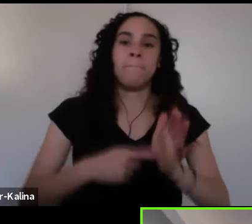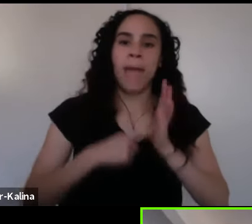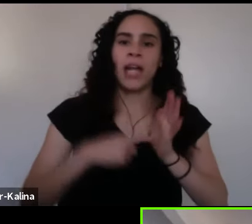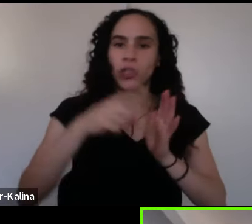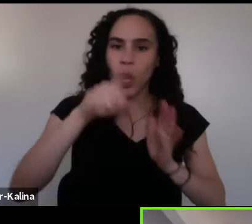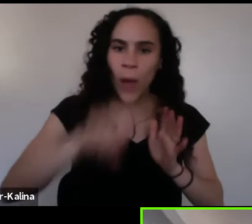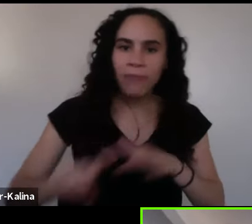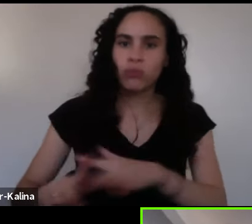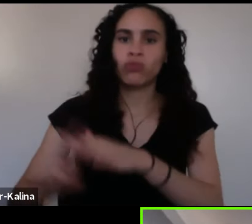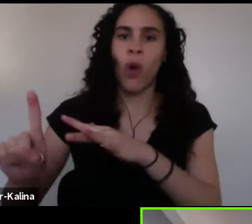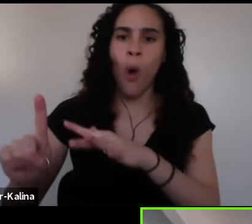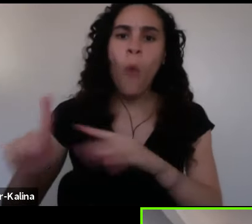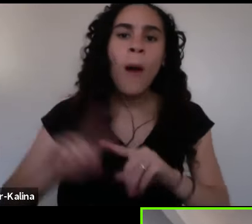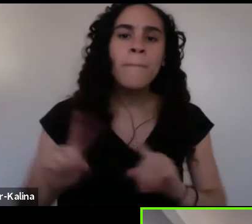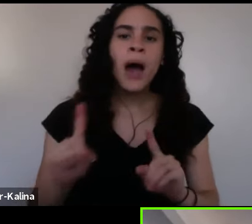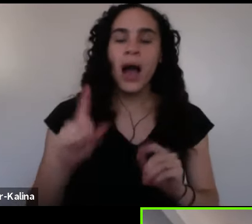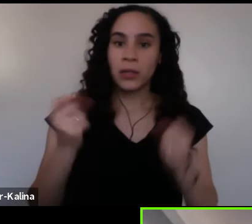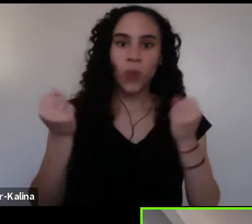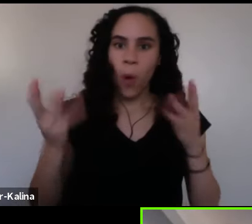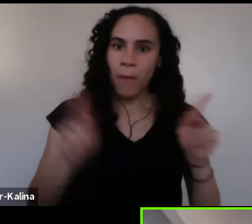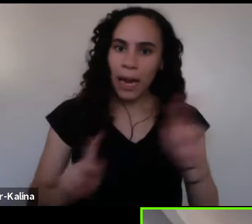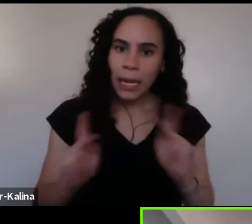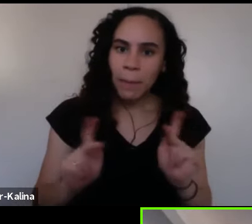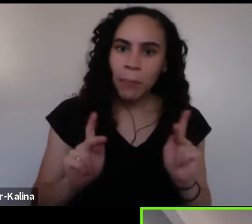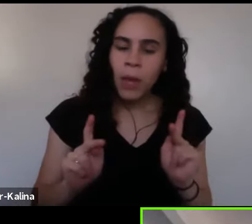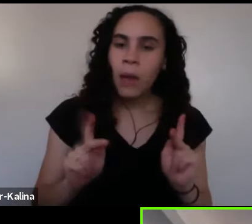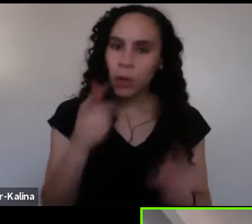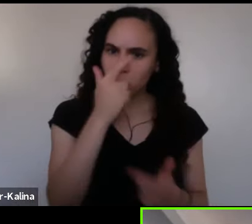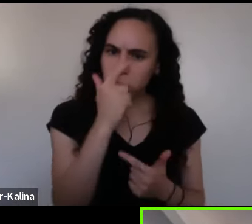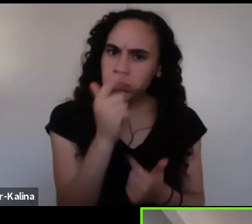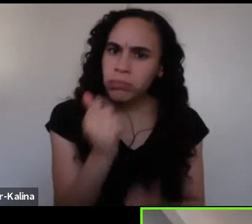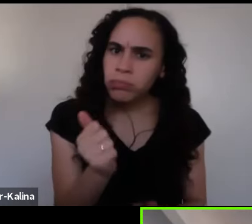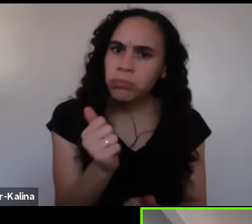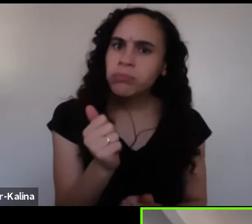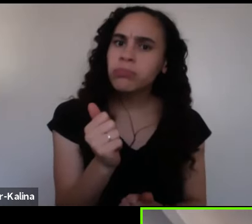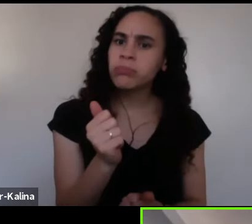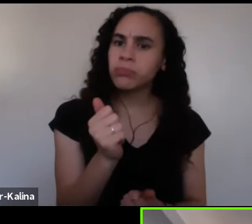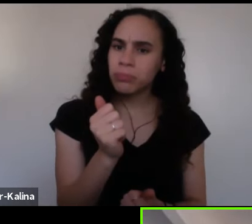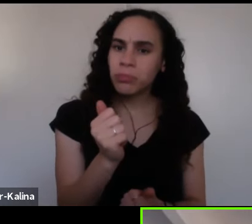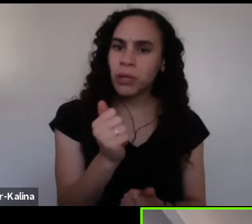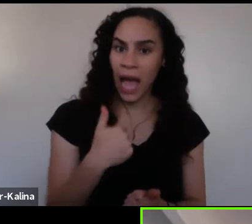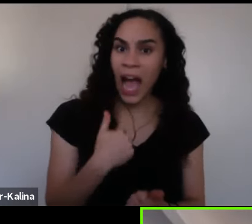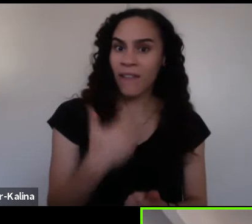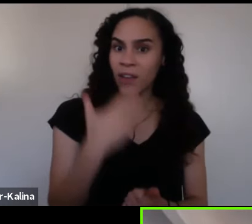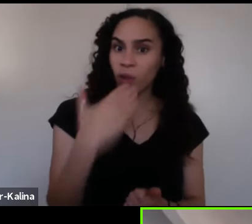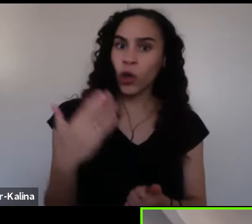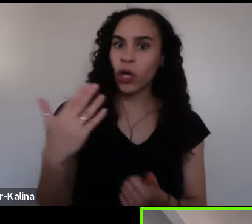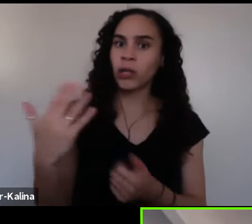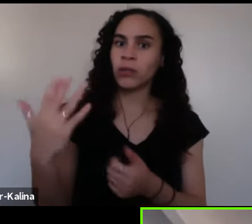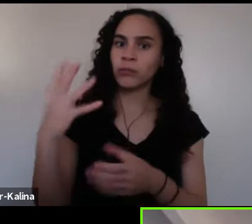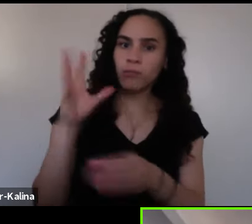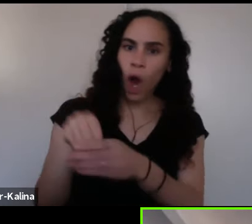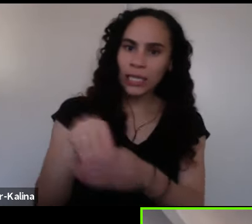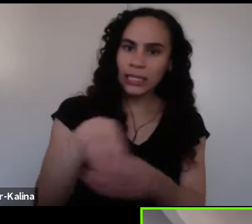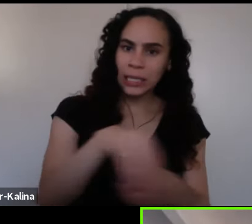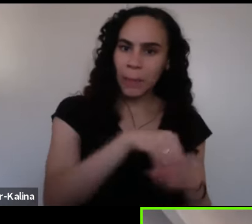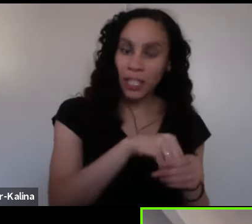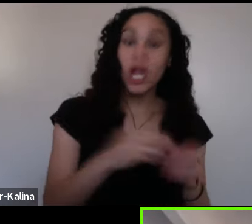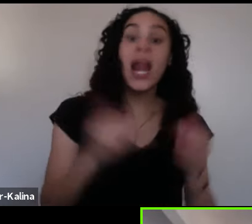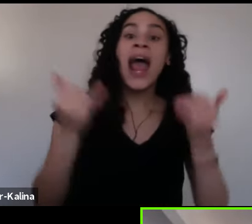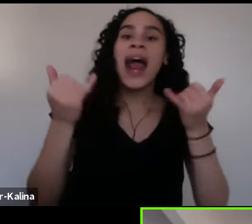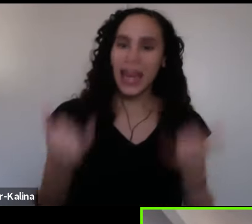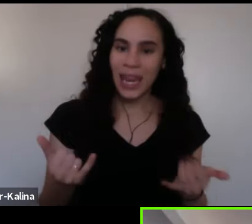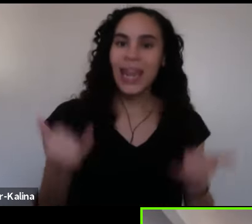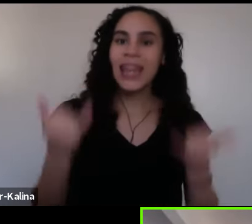go, but so many within our company were so interested that there was, good participation then. Now we've taken that